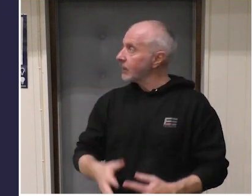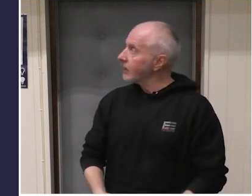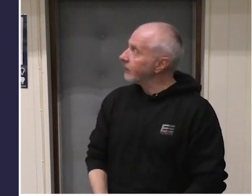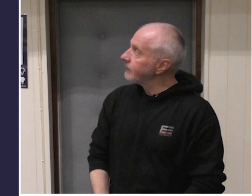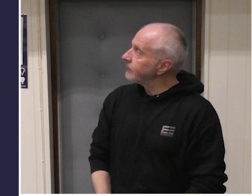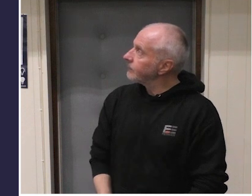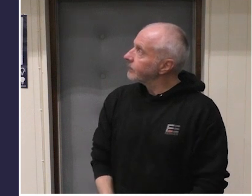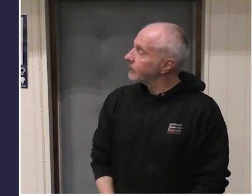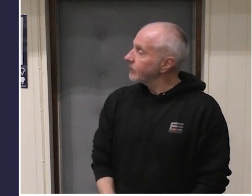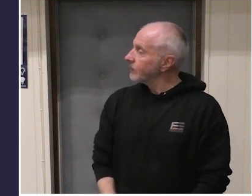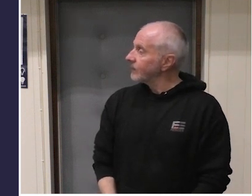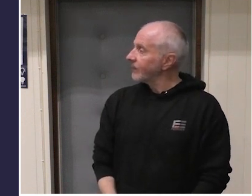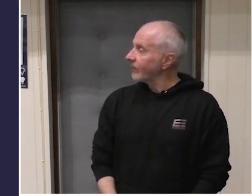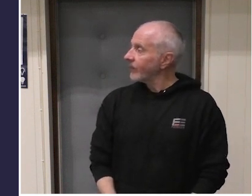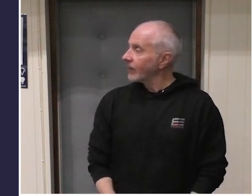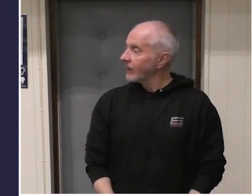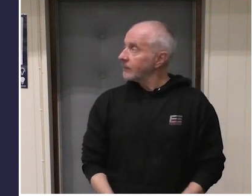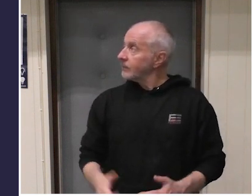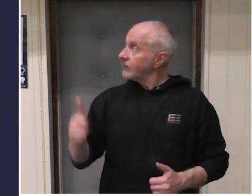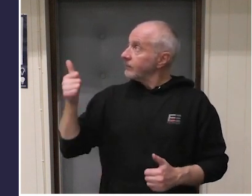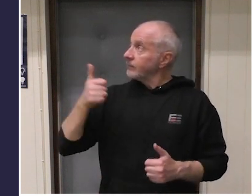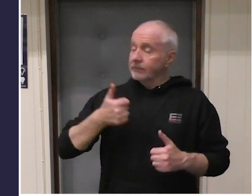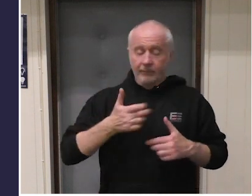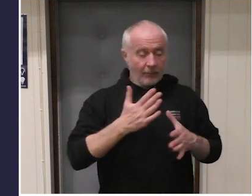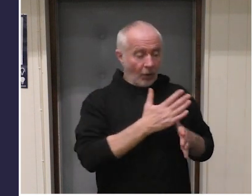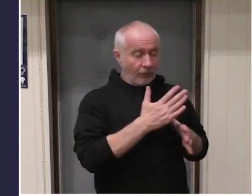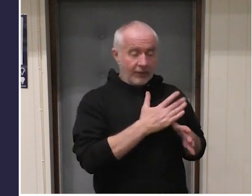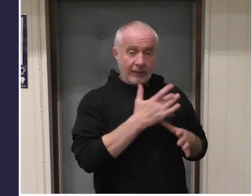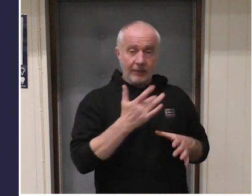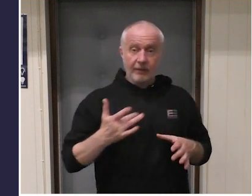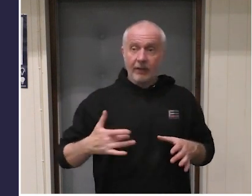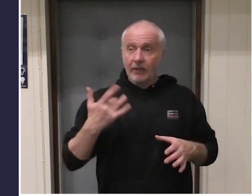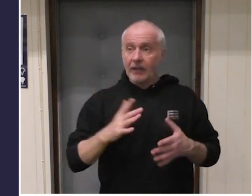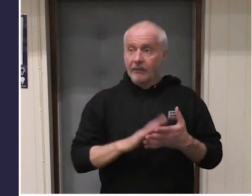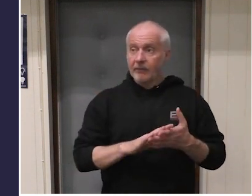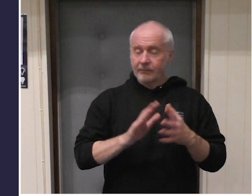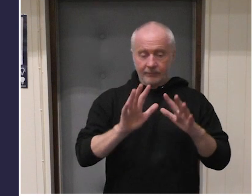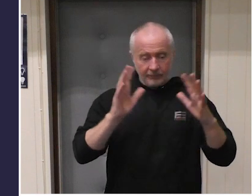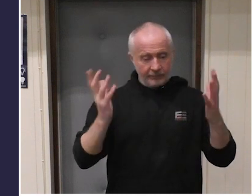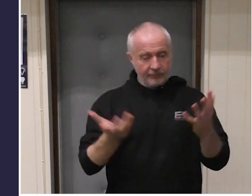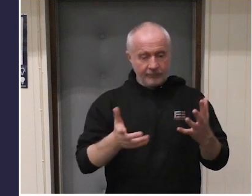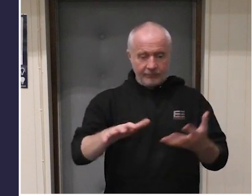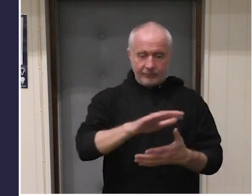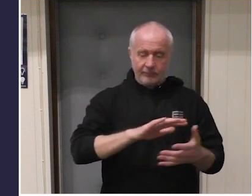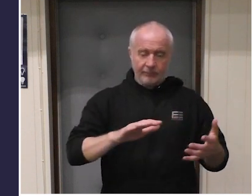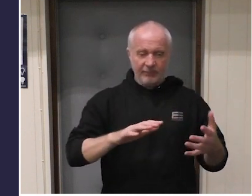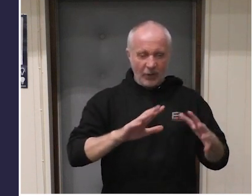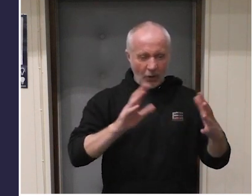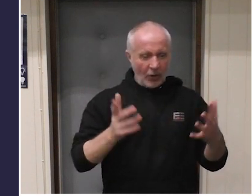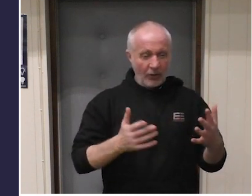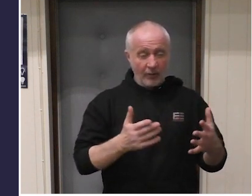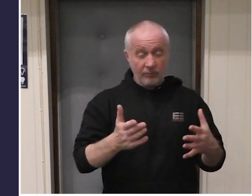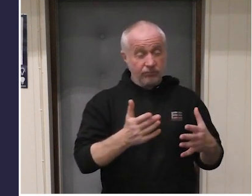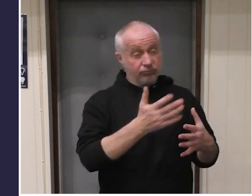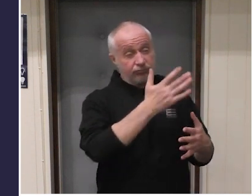So it's very natural to talk about origin of life, and so the early Earth was very tumultuous, lots of thunderstorms and so